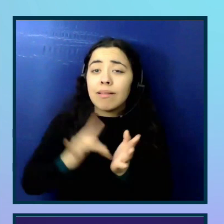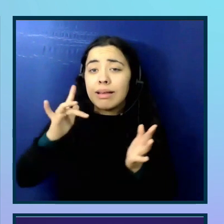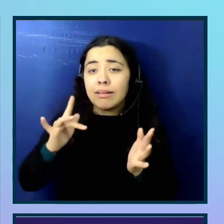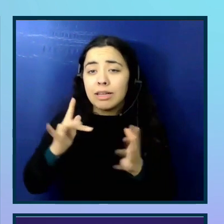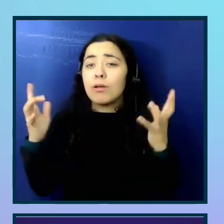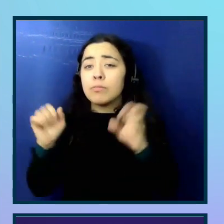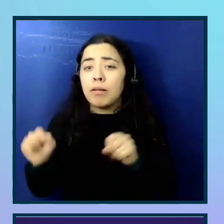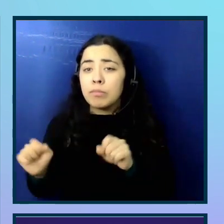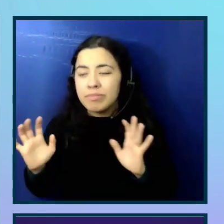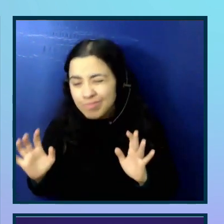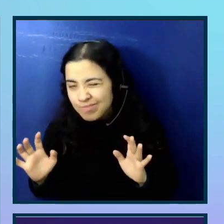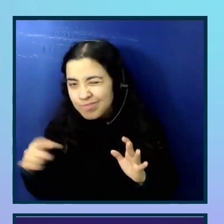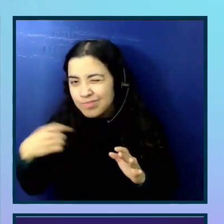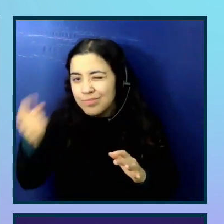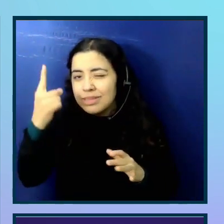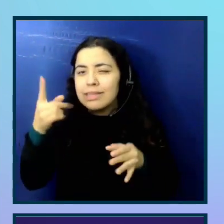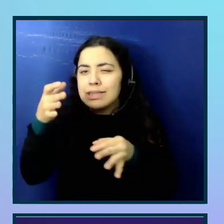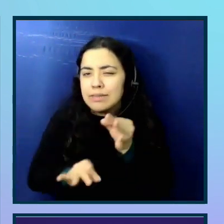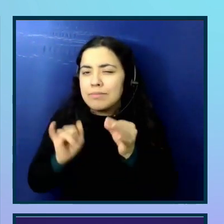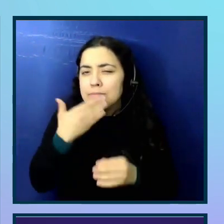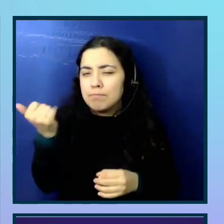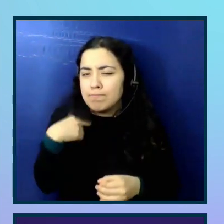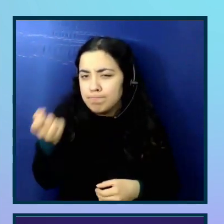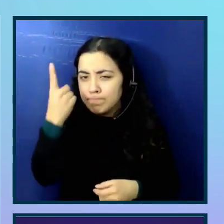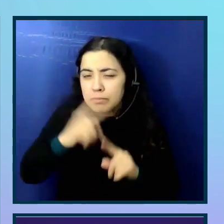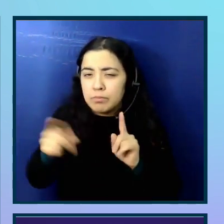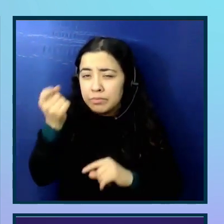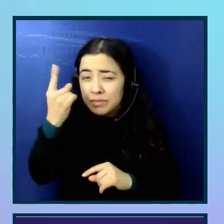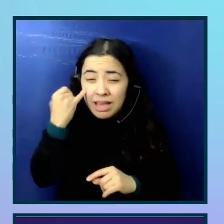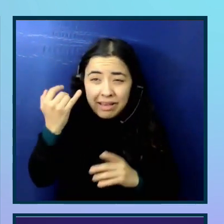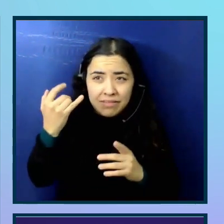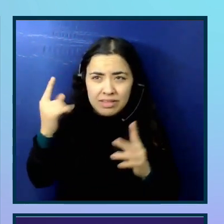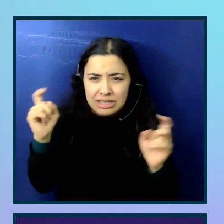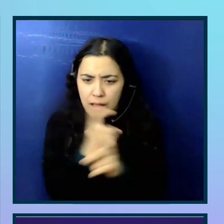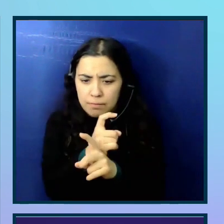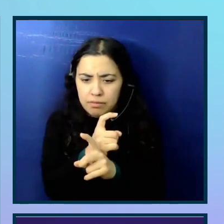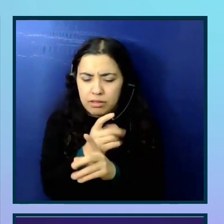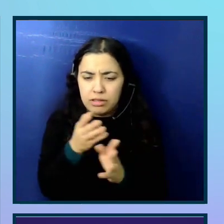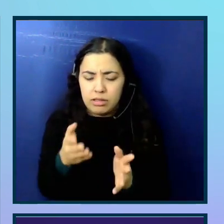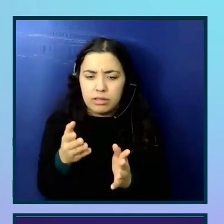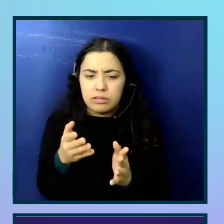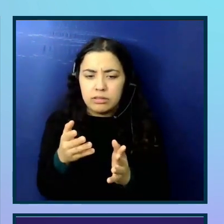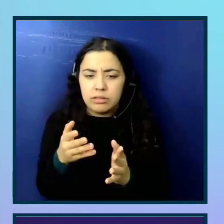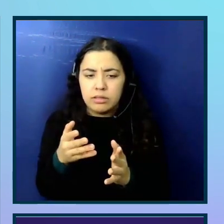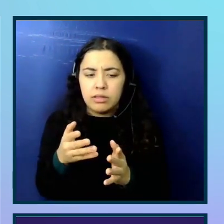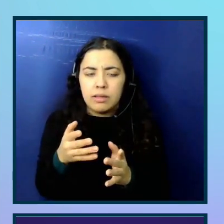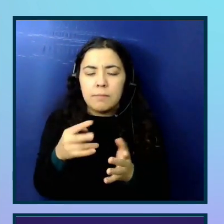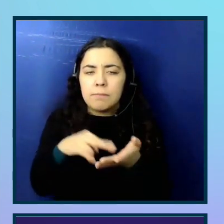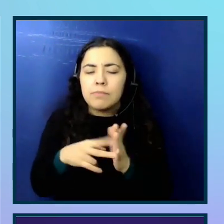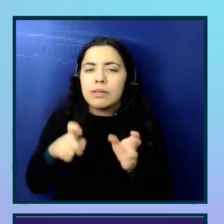cost. I understand it is better to simplify, but if something is complicated, it needs to be given the time it needs.